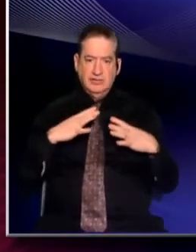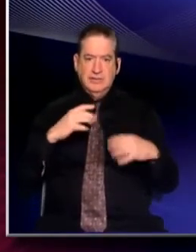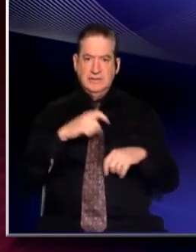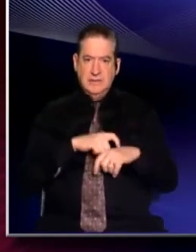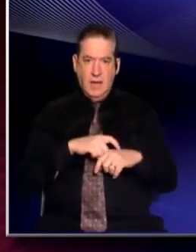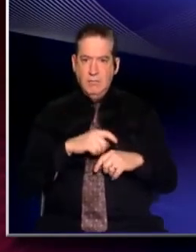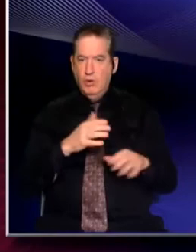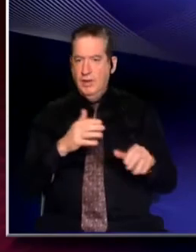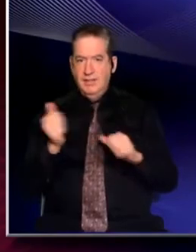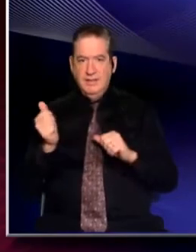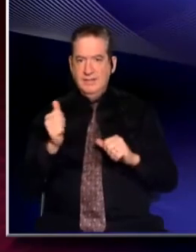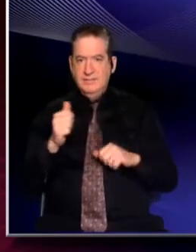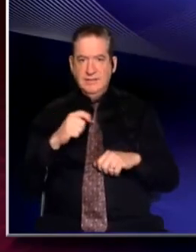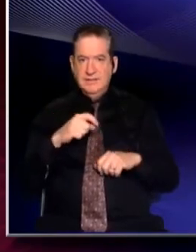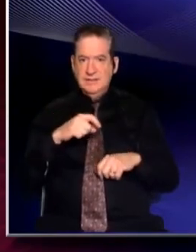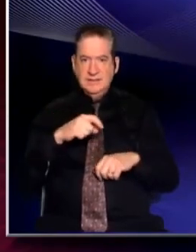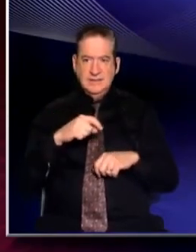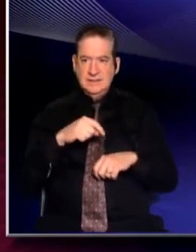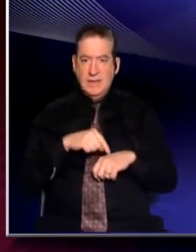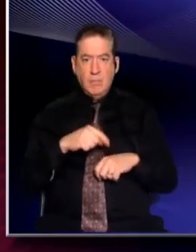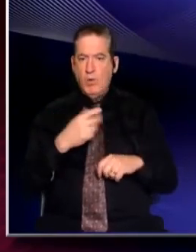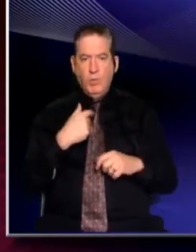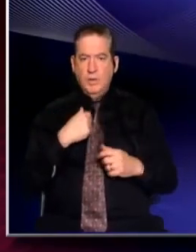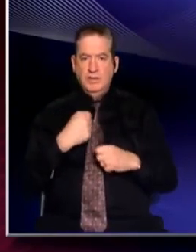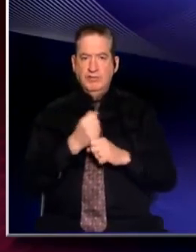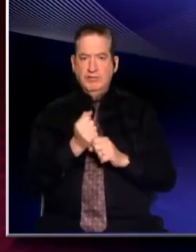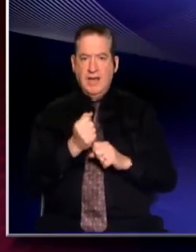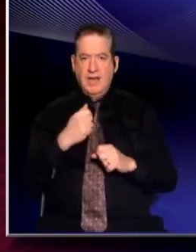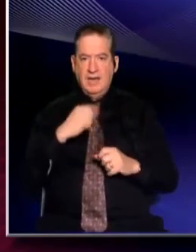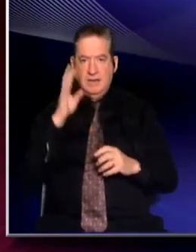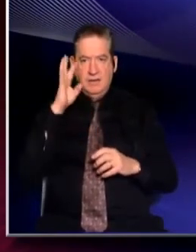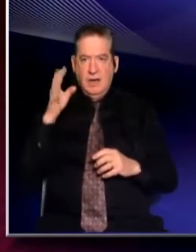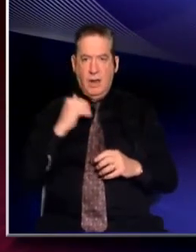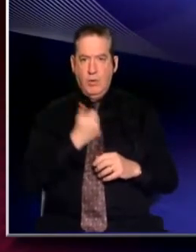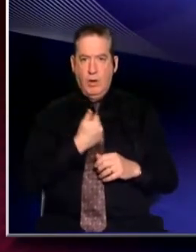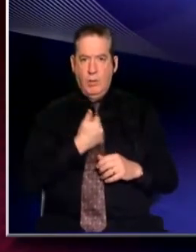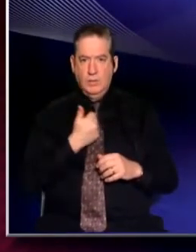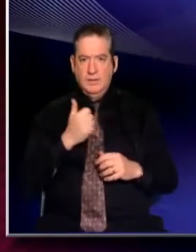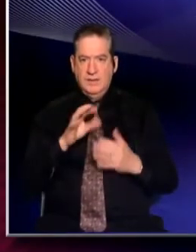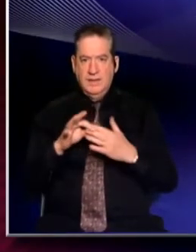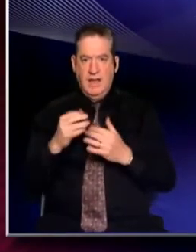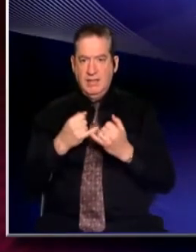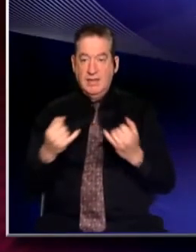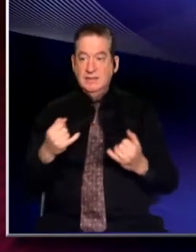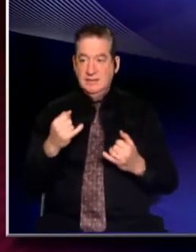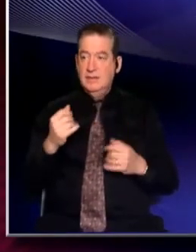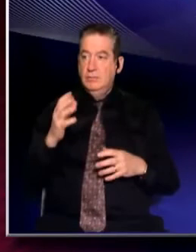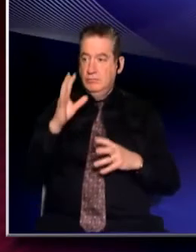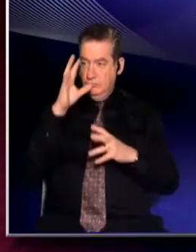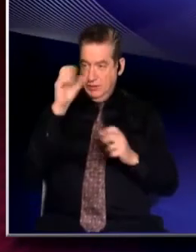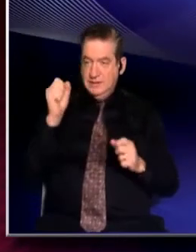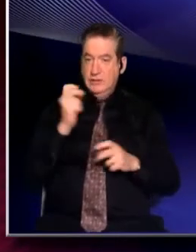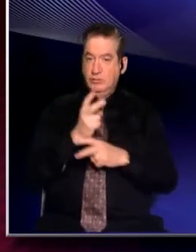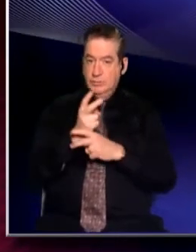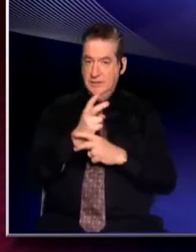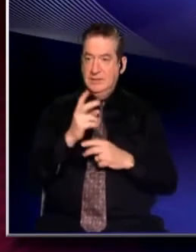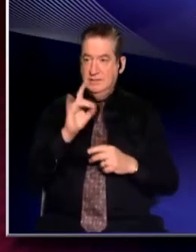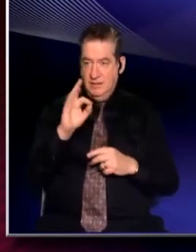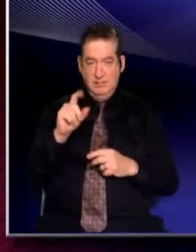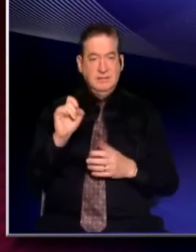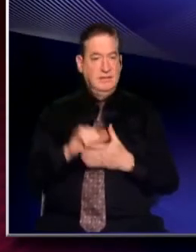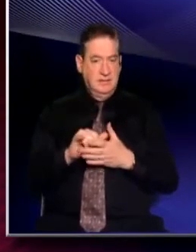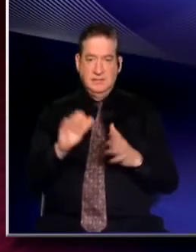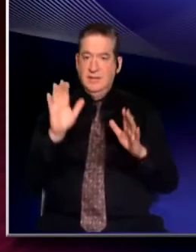anything like that? Or do we create our own guidelines? President Sims, Superintendent Douglas, that's an excellent question.